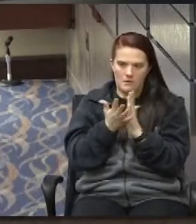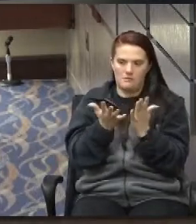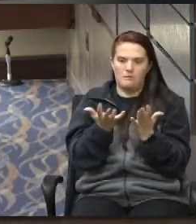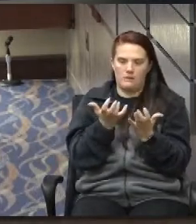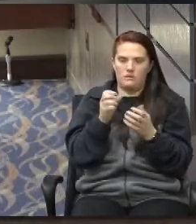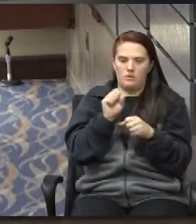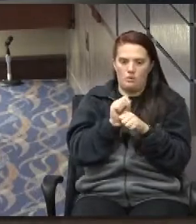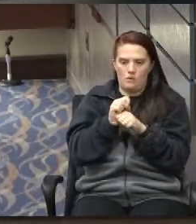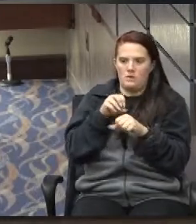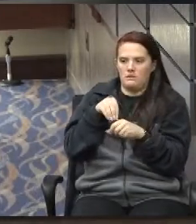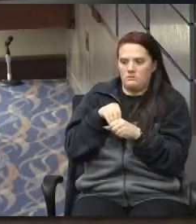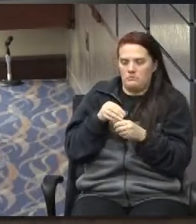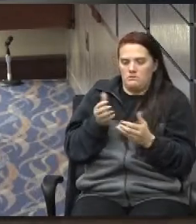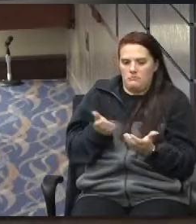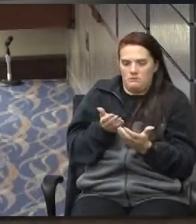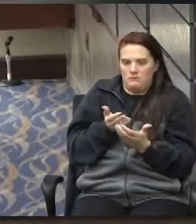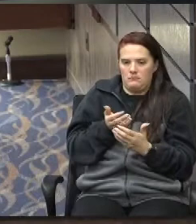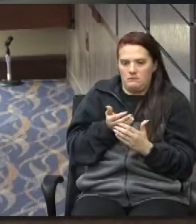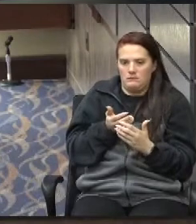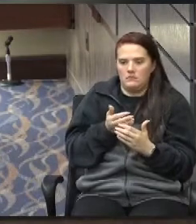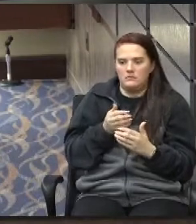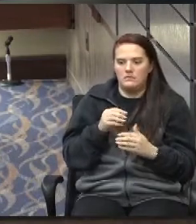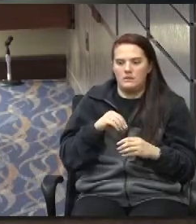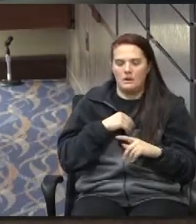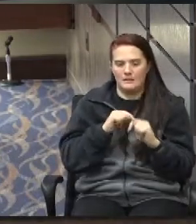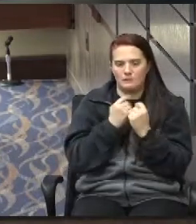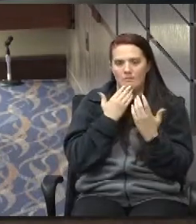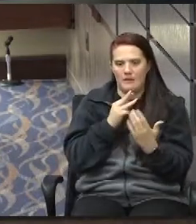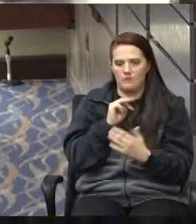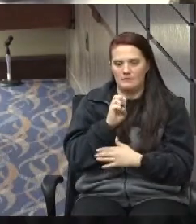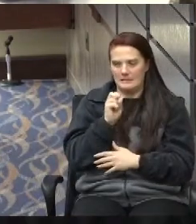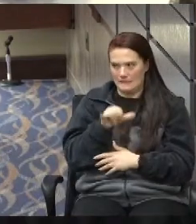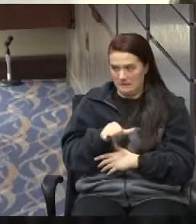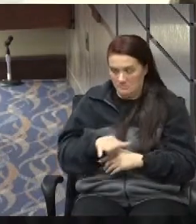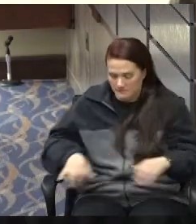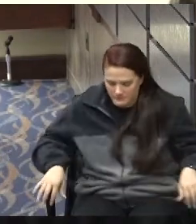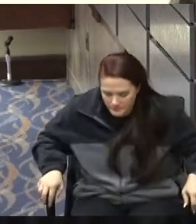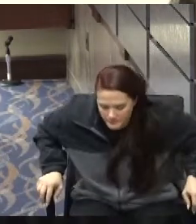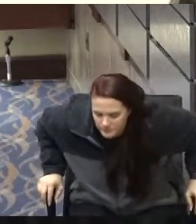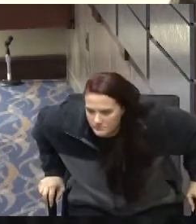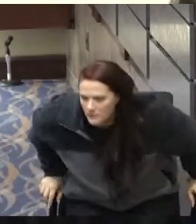work under Bradley Ford and our CMO team. So thank you, Missy. To you.